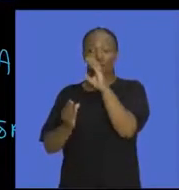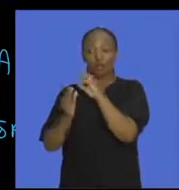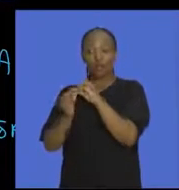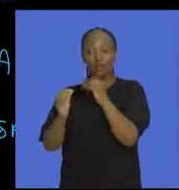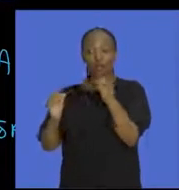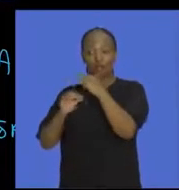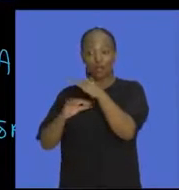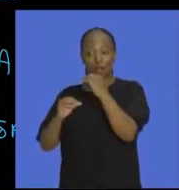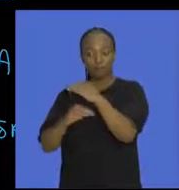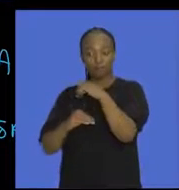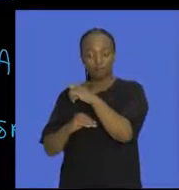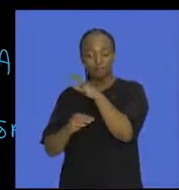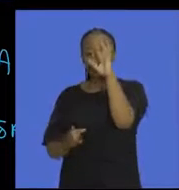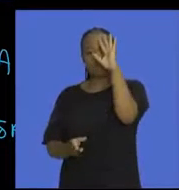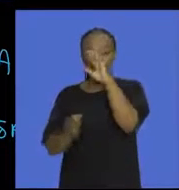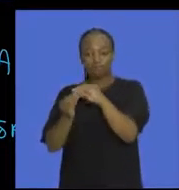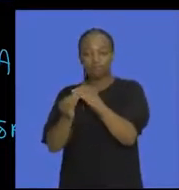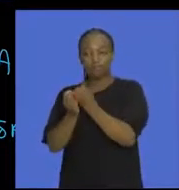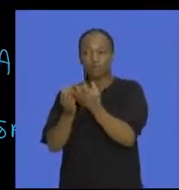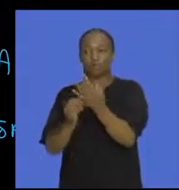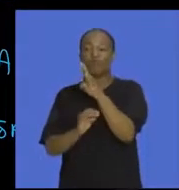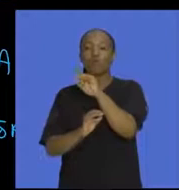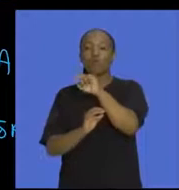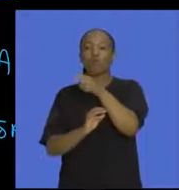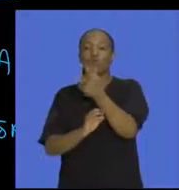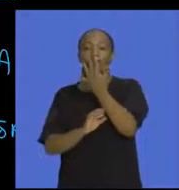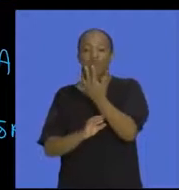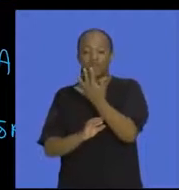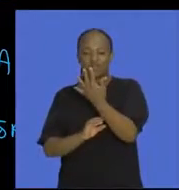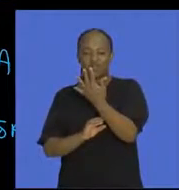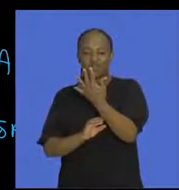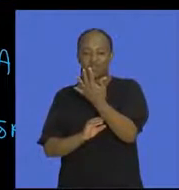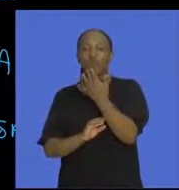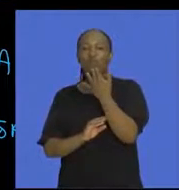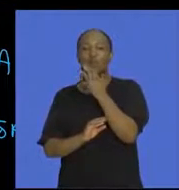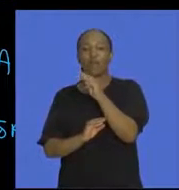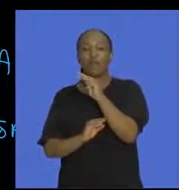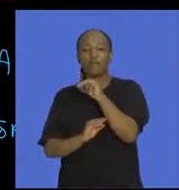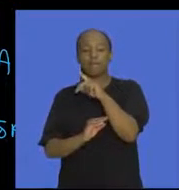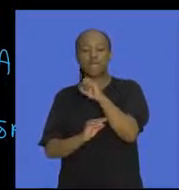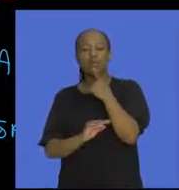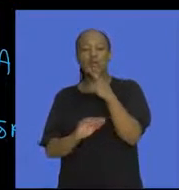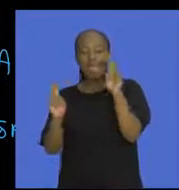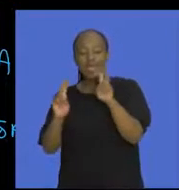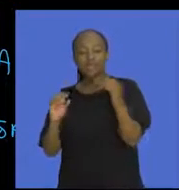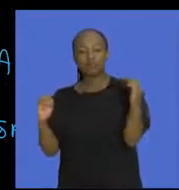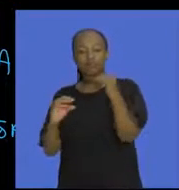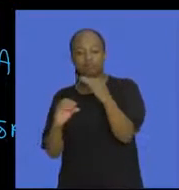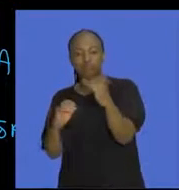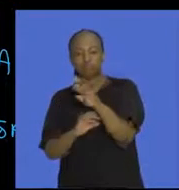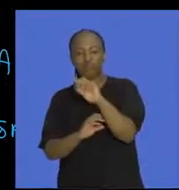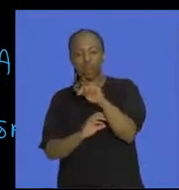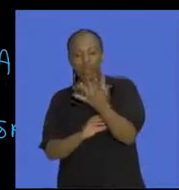the total current, which is actually equal to 4.5 amperes, that's our total current,